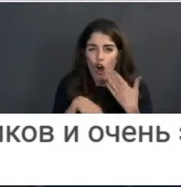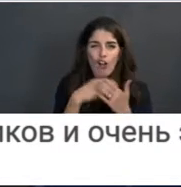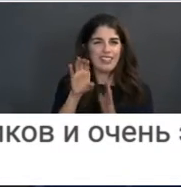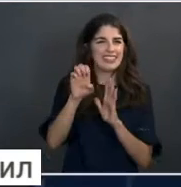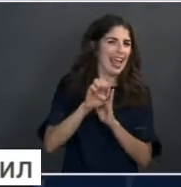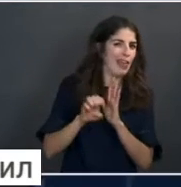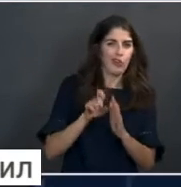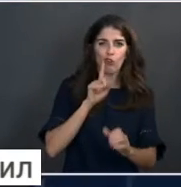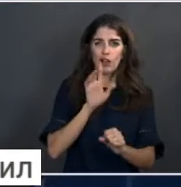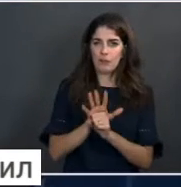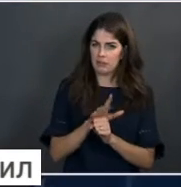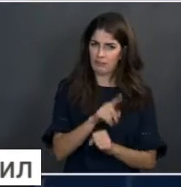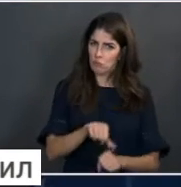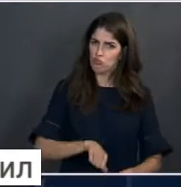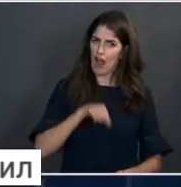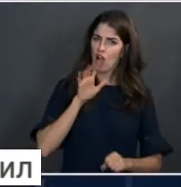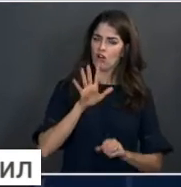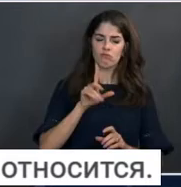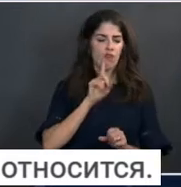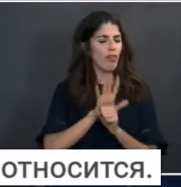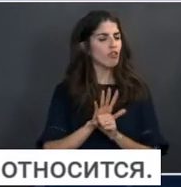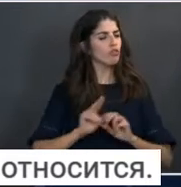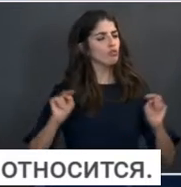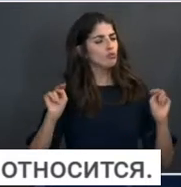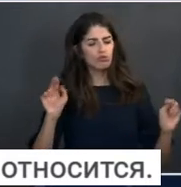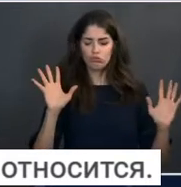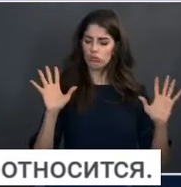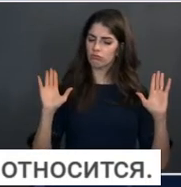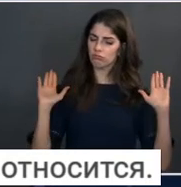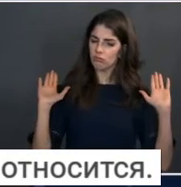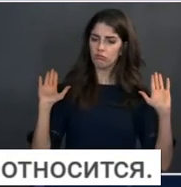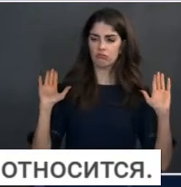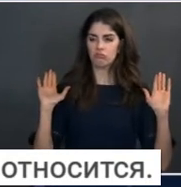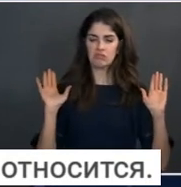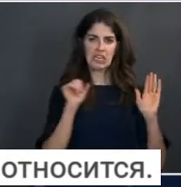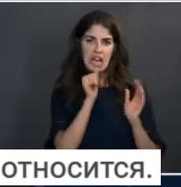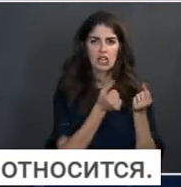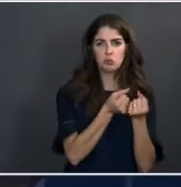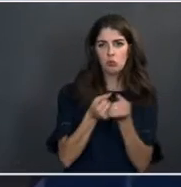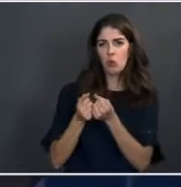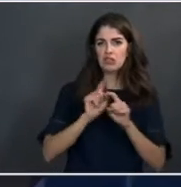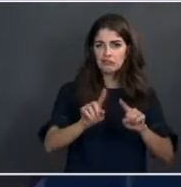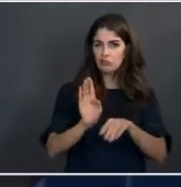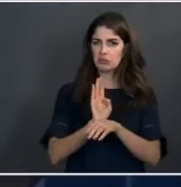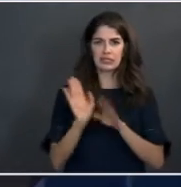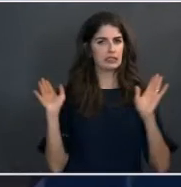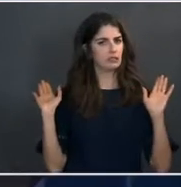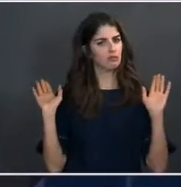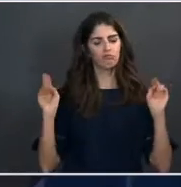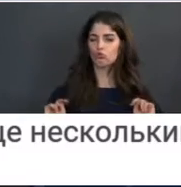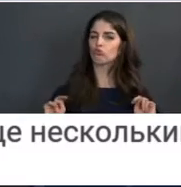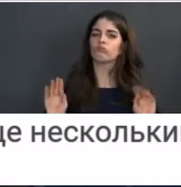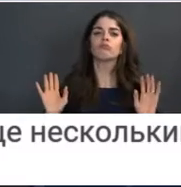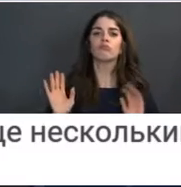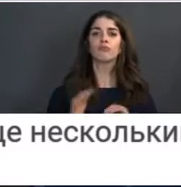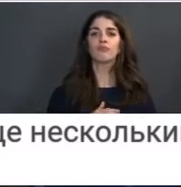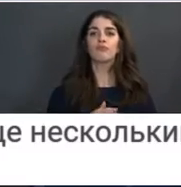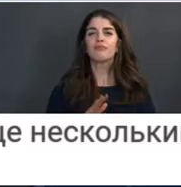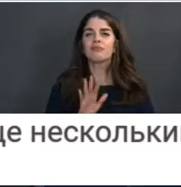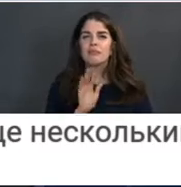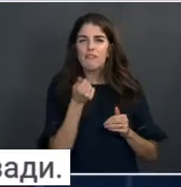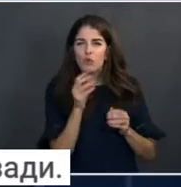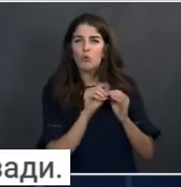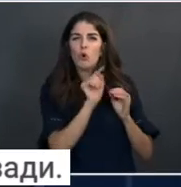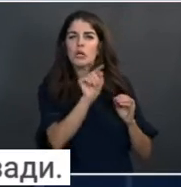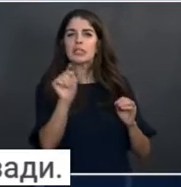it. And that's something that he is committed to conveying to anyone it applies to. Let me just get to a few